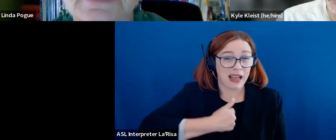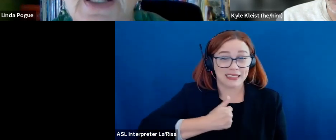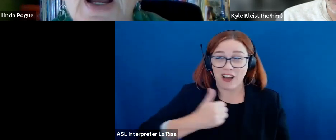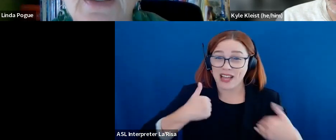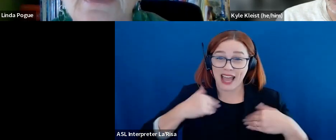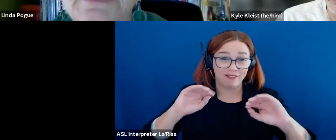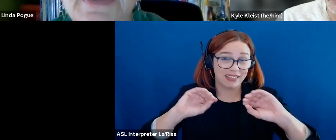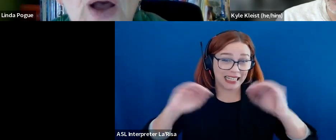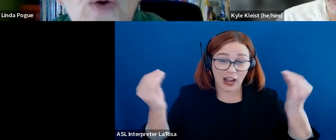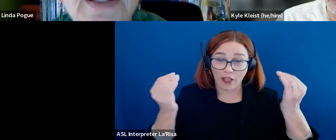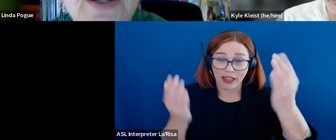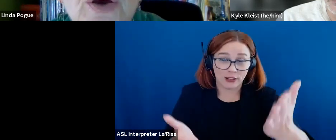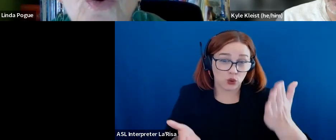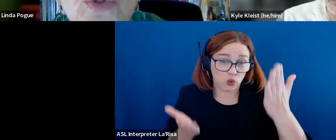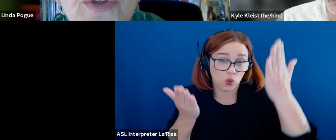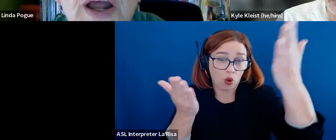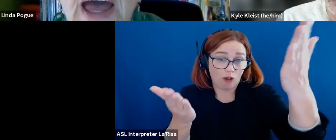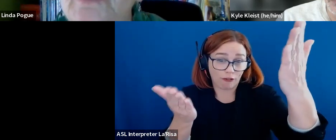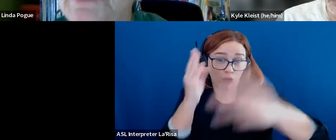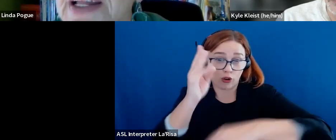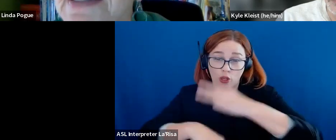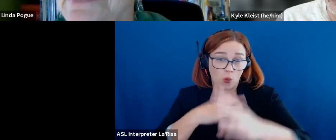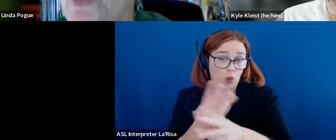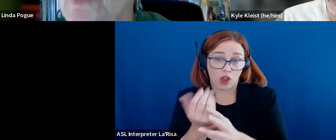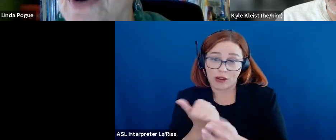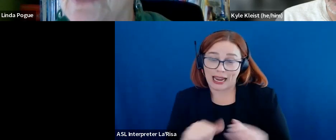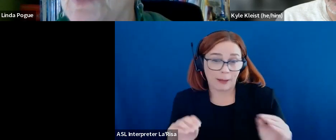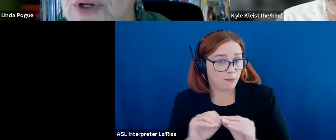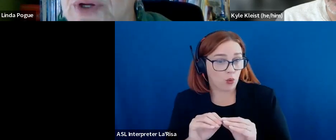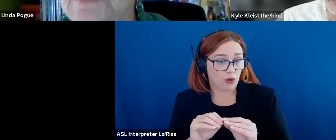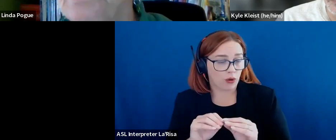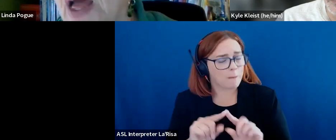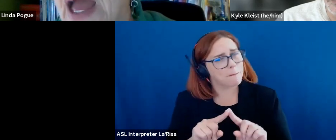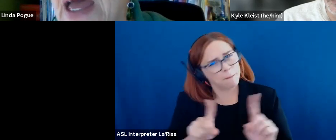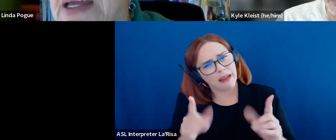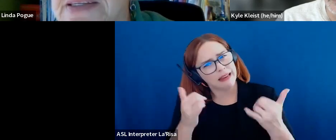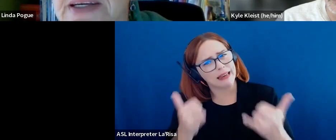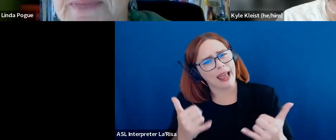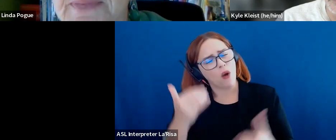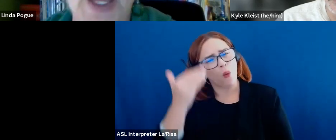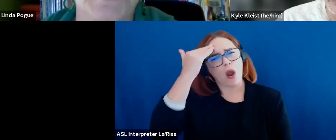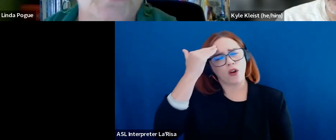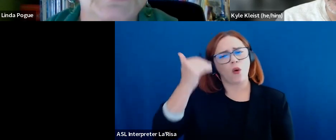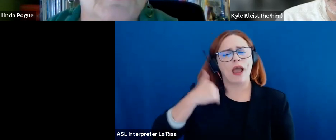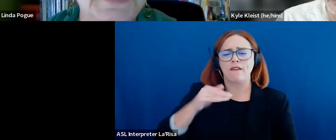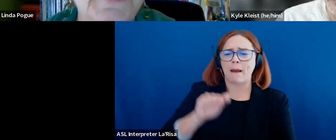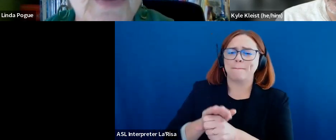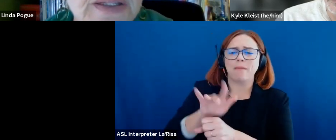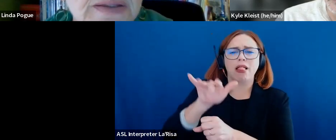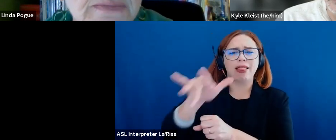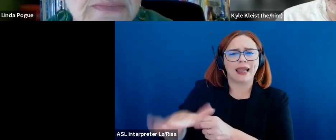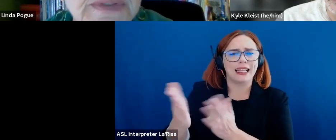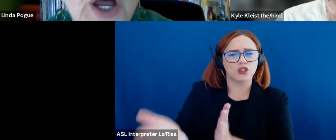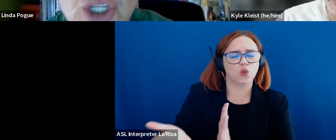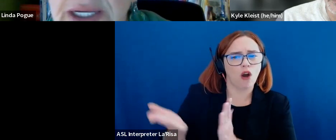And now I know that I have plenty to offer the world. And that was obviously